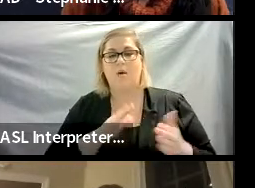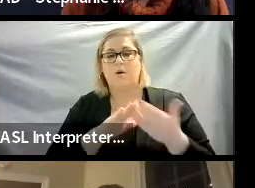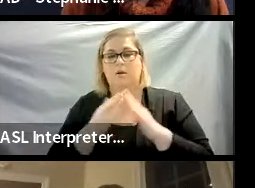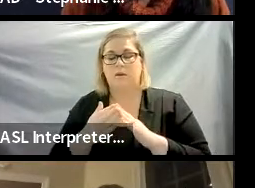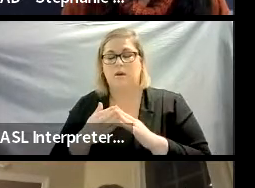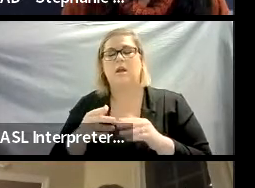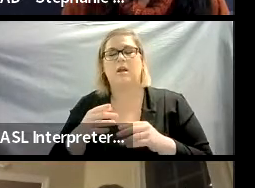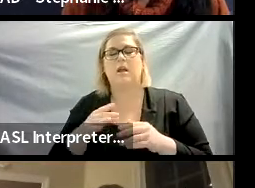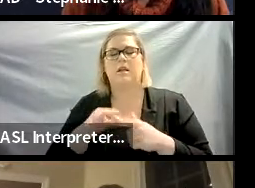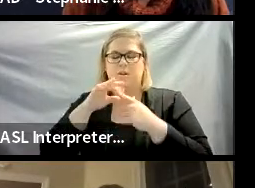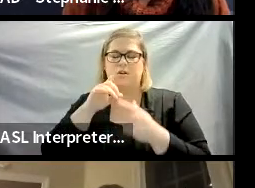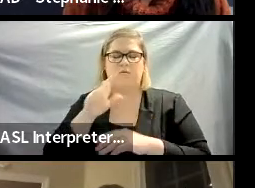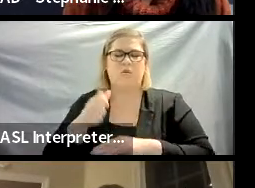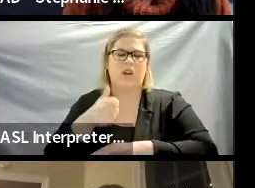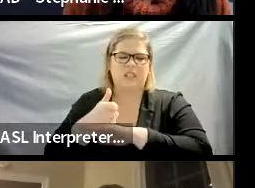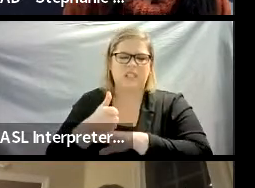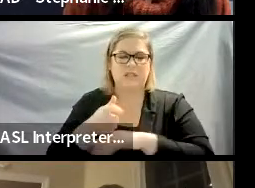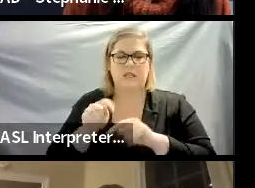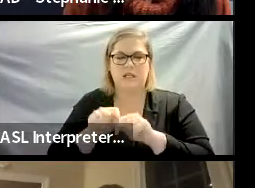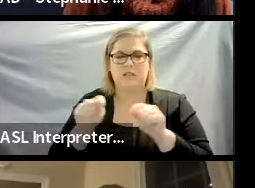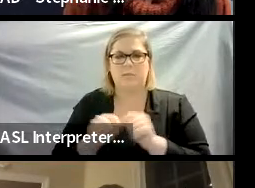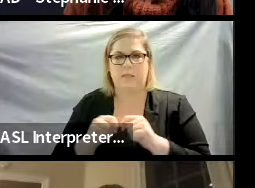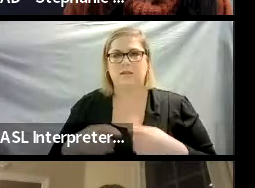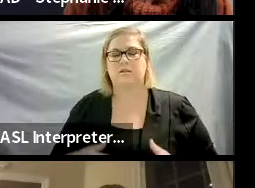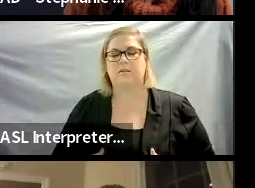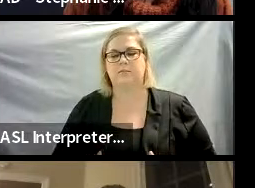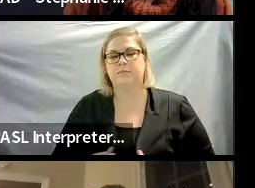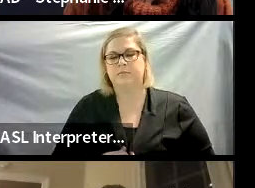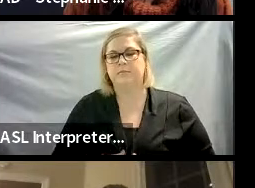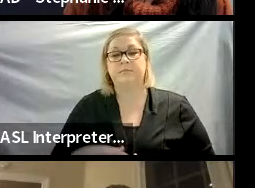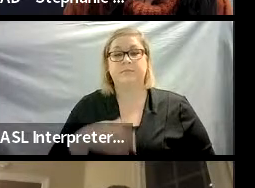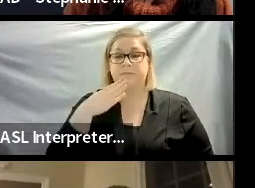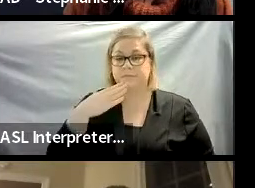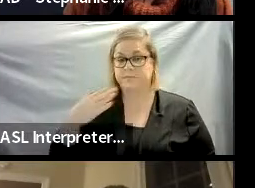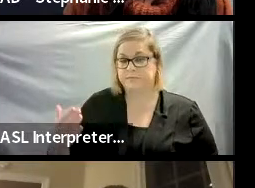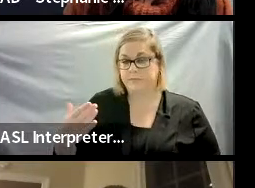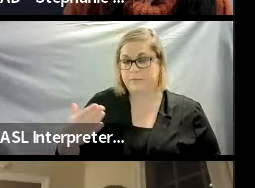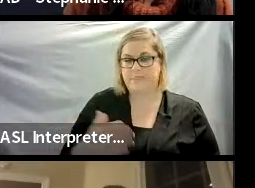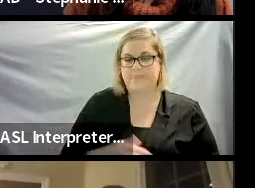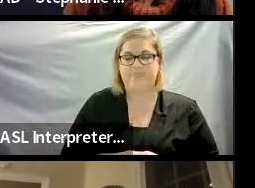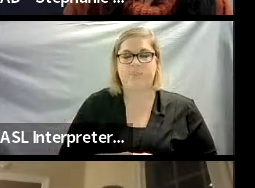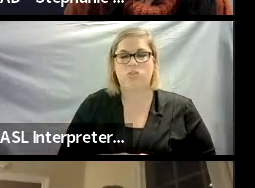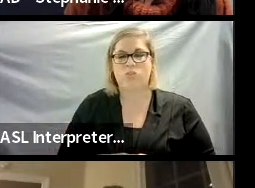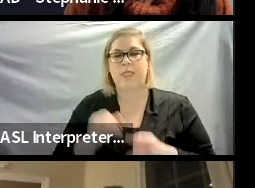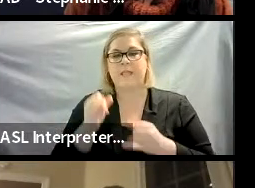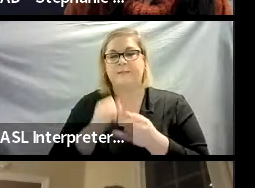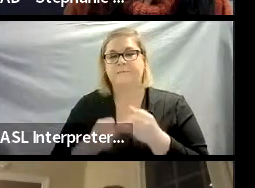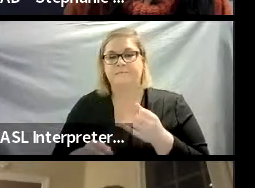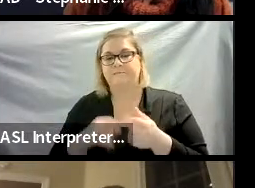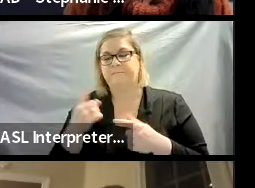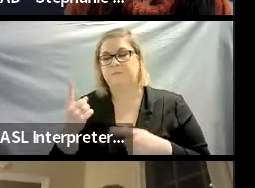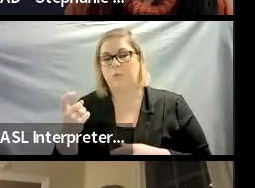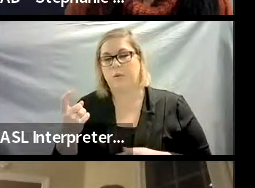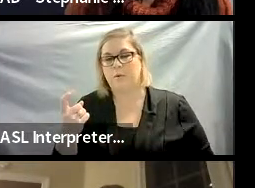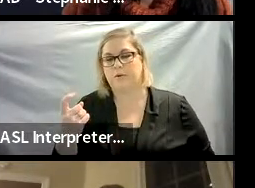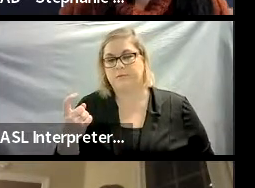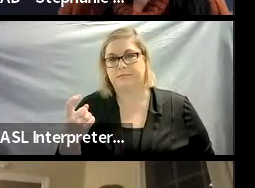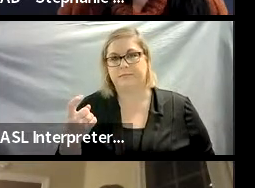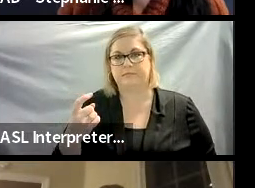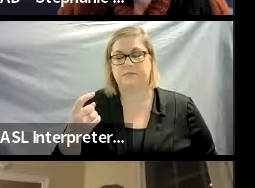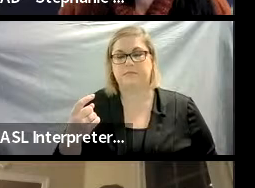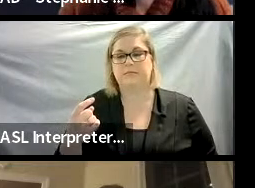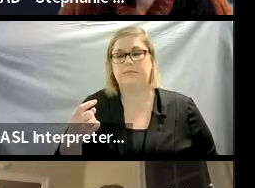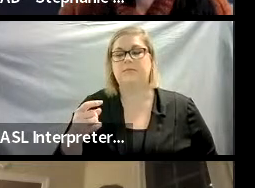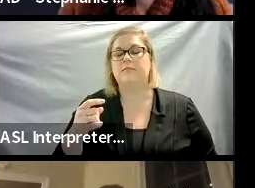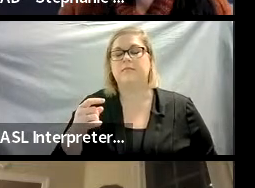existing resources. Thank you, Elaine. And then finally, we have one more